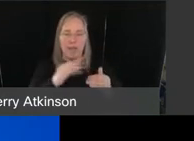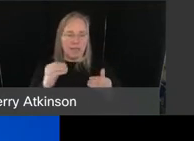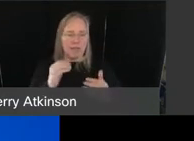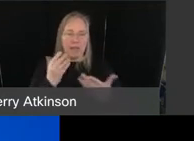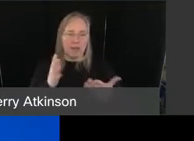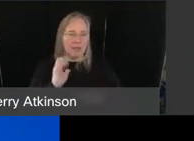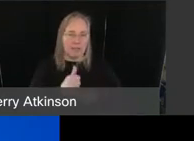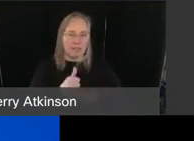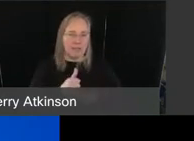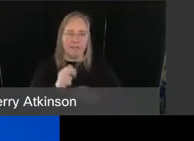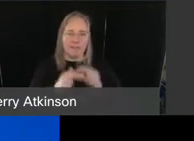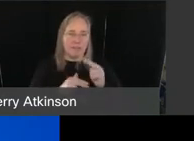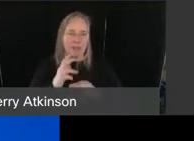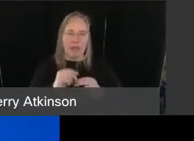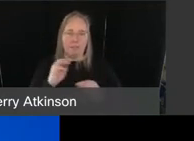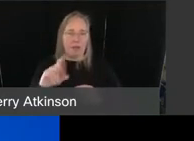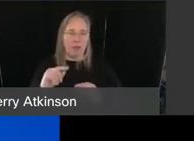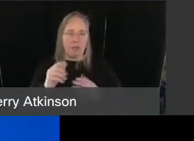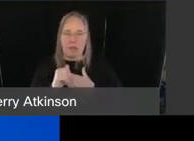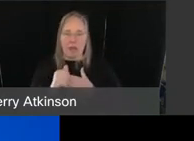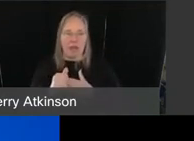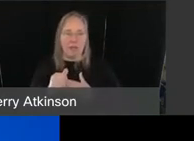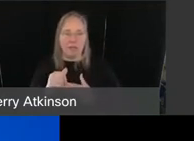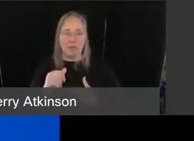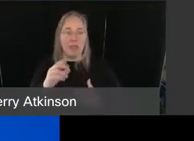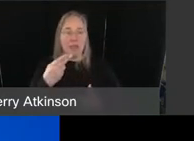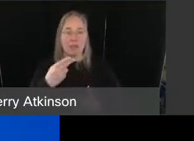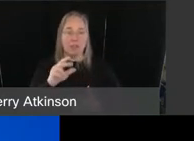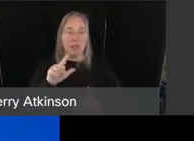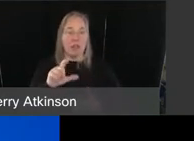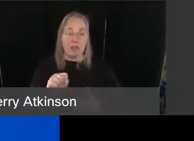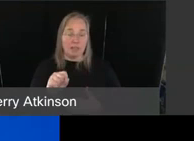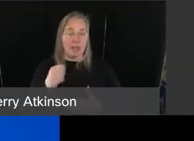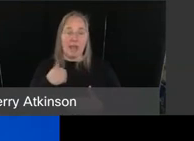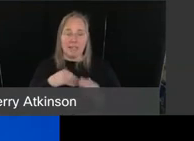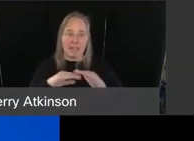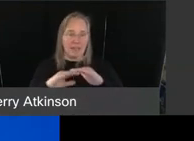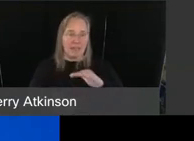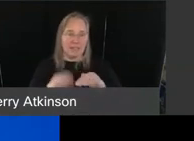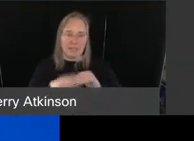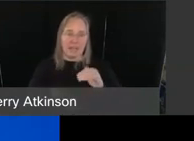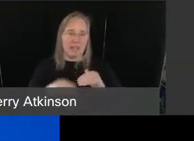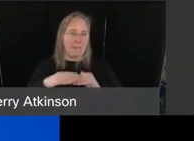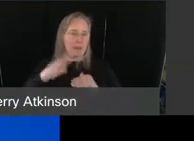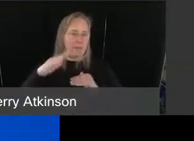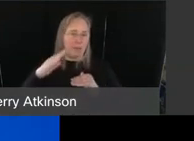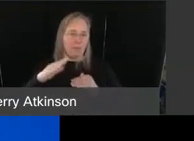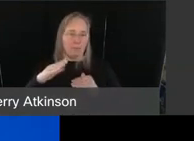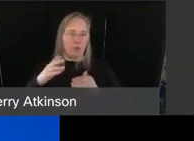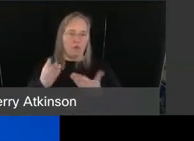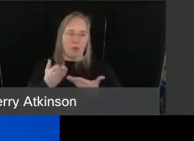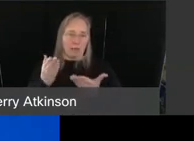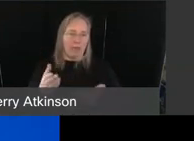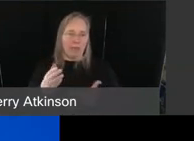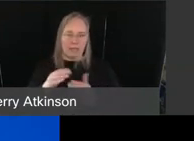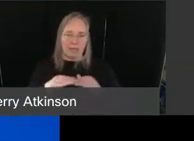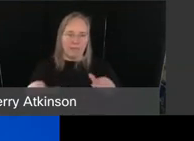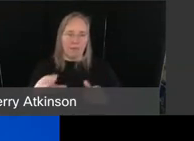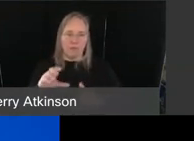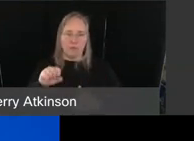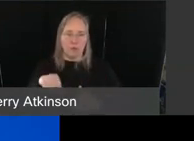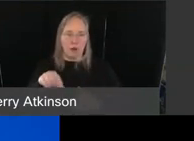guidelines, HCLS has less than the minimum recommended level of square footage per